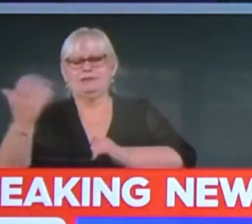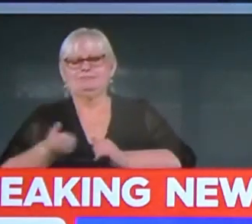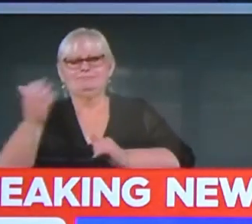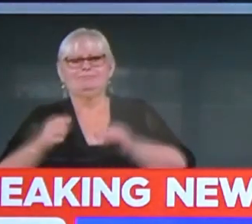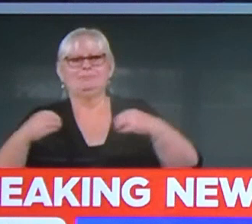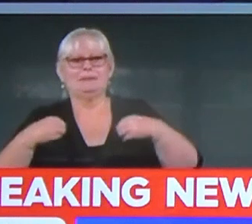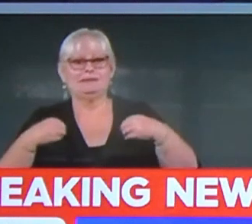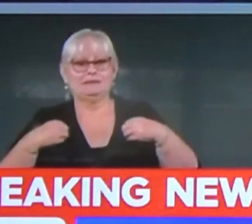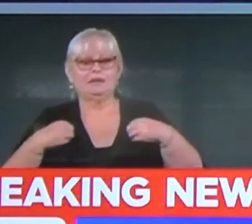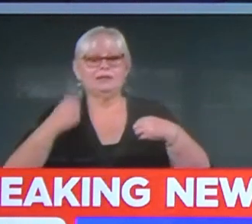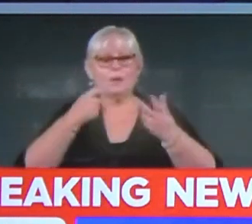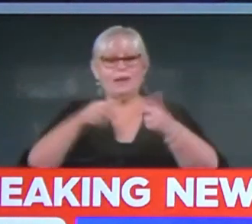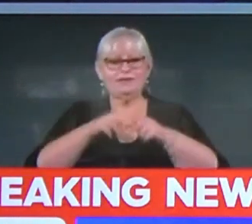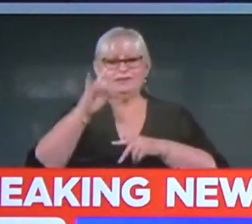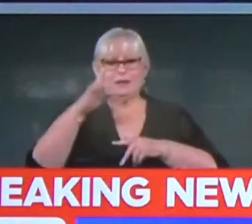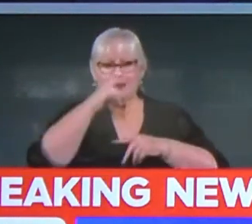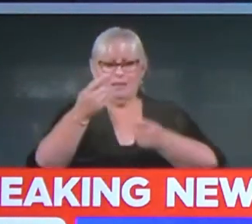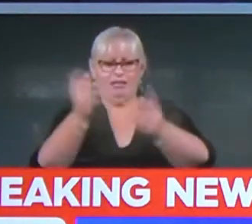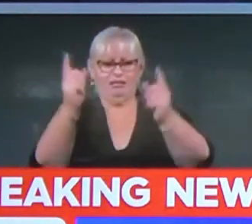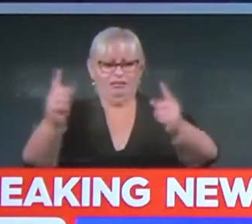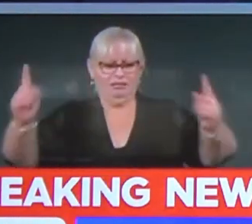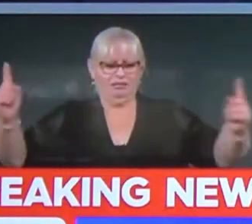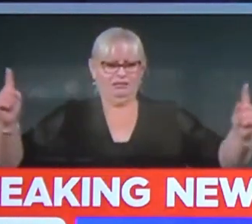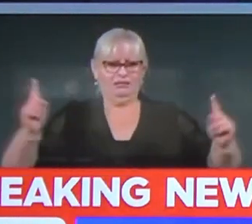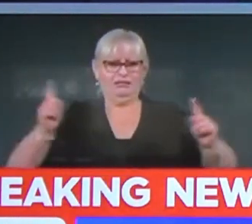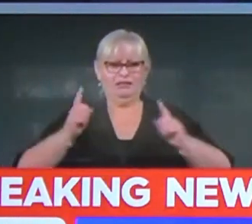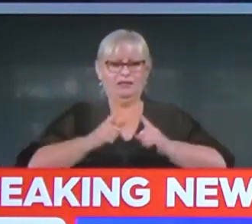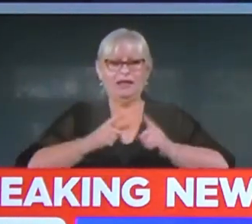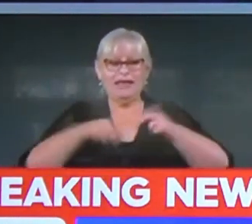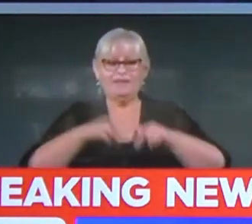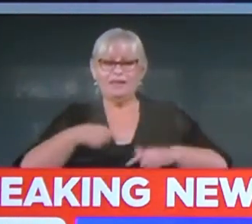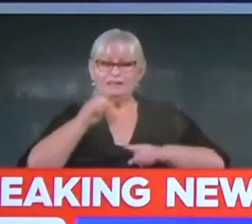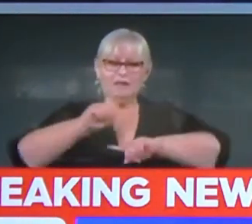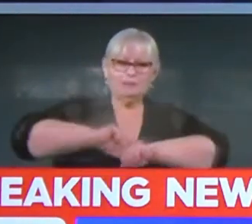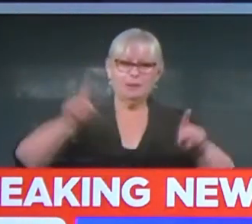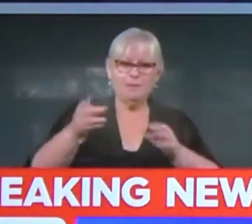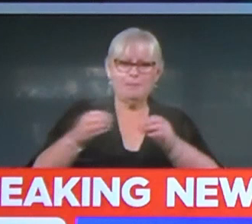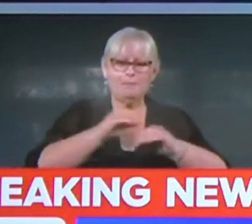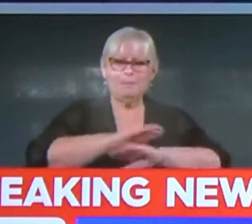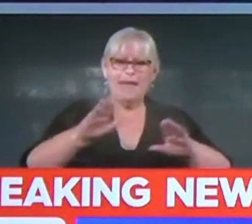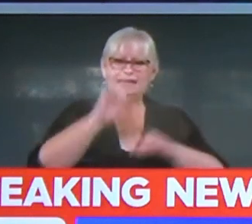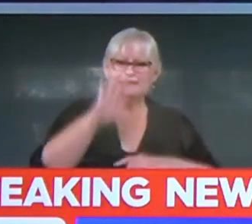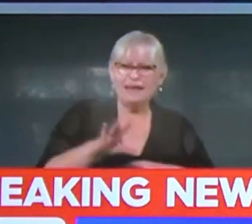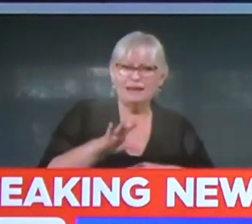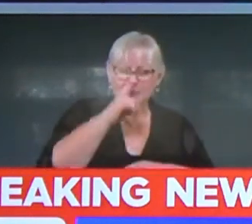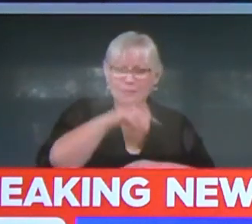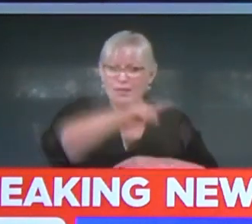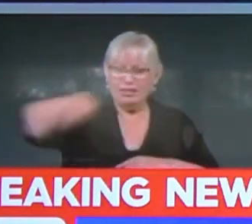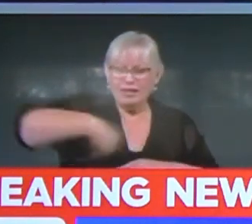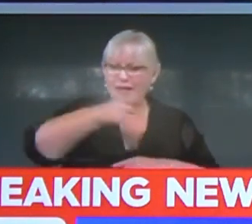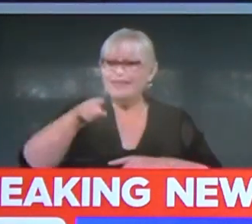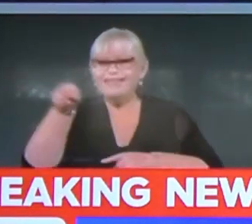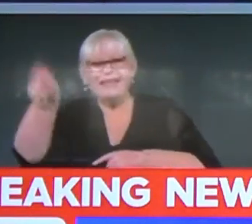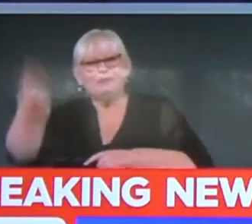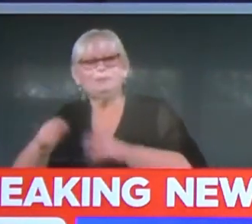should turn their livelihood off. And I'm not going to do that lightly. And if it's not believed to be necessary based on the medical expert